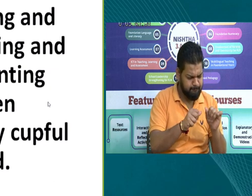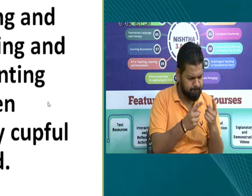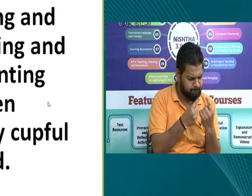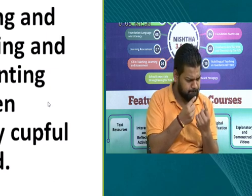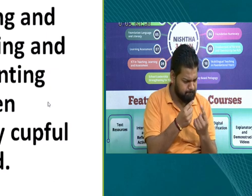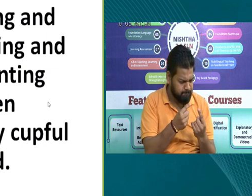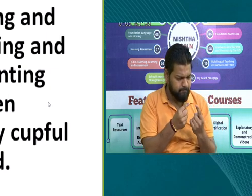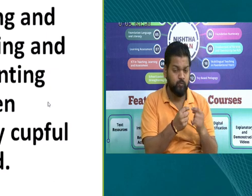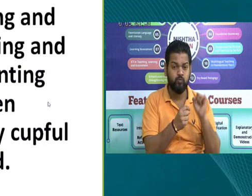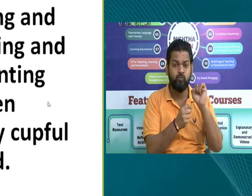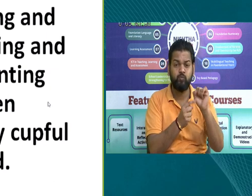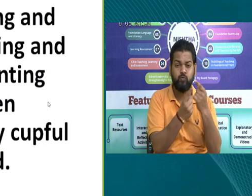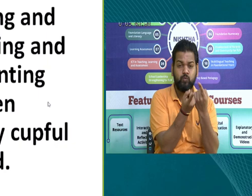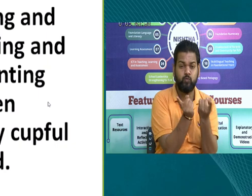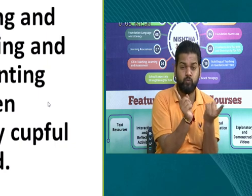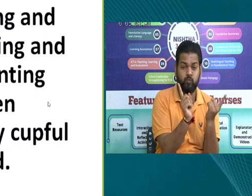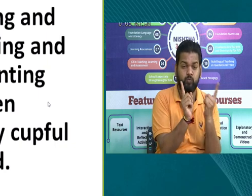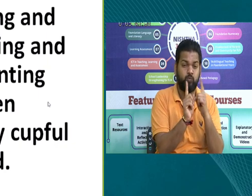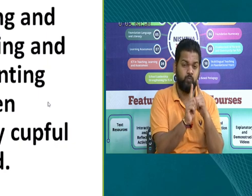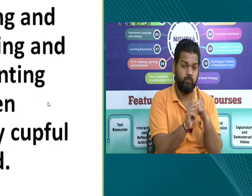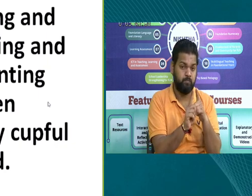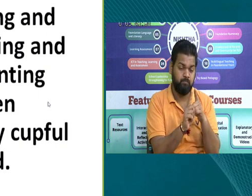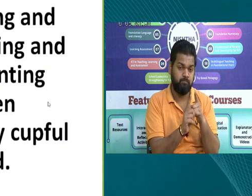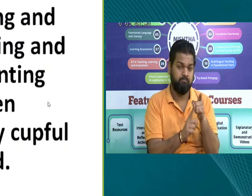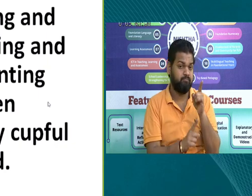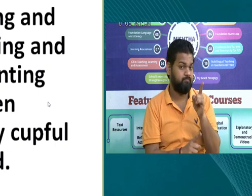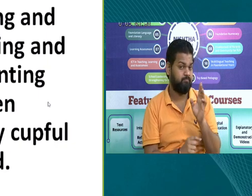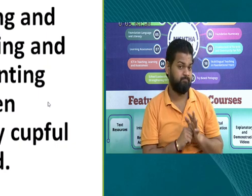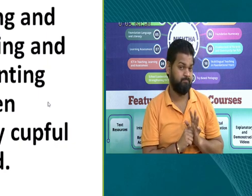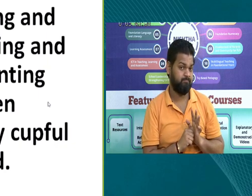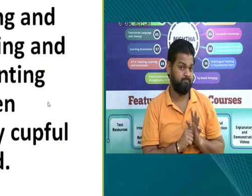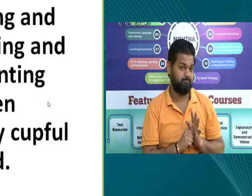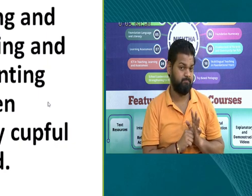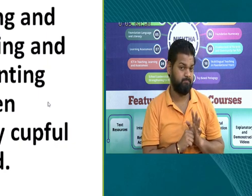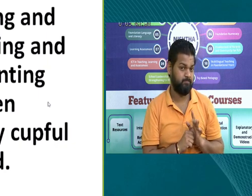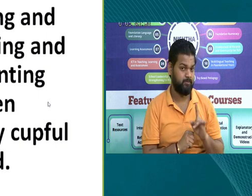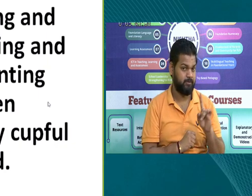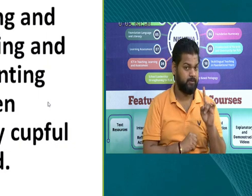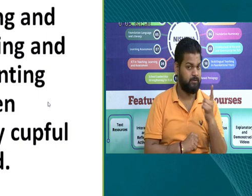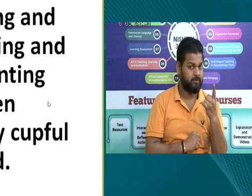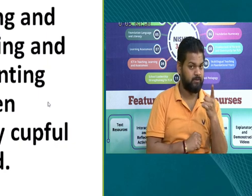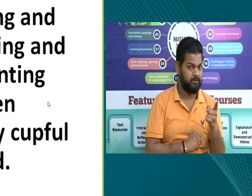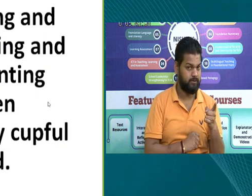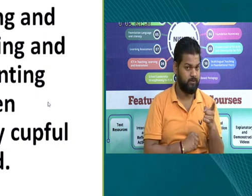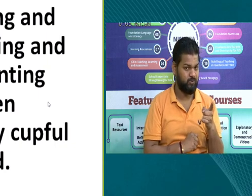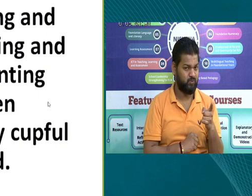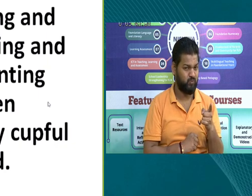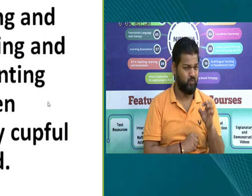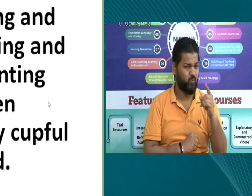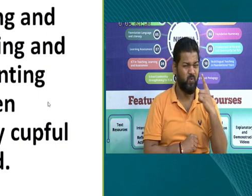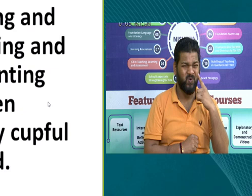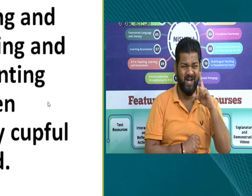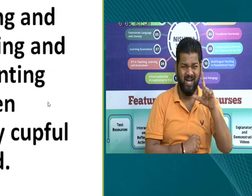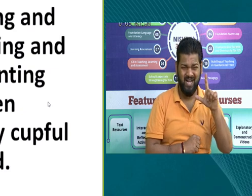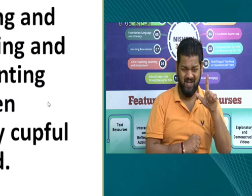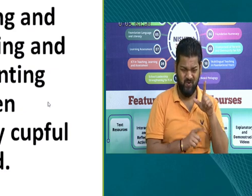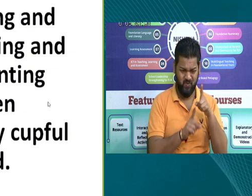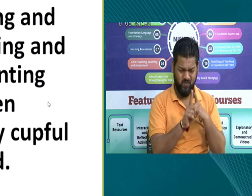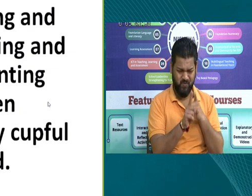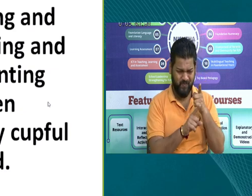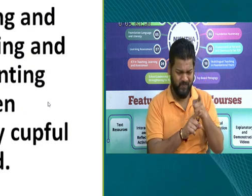been able to produce one tiny cupful of oily black